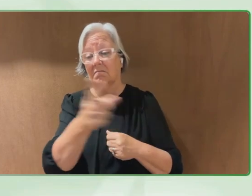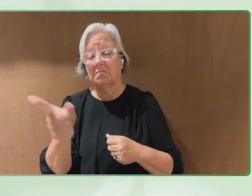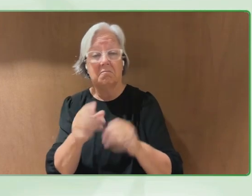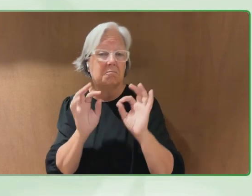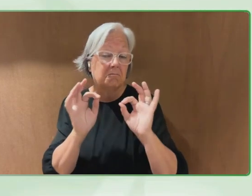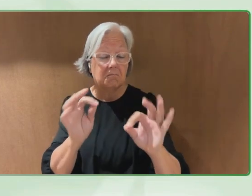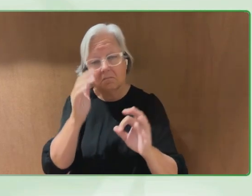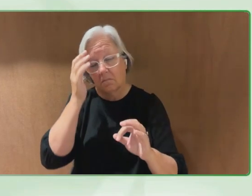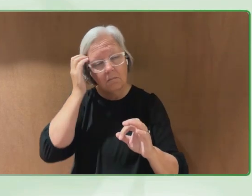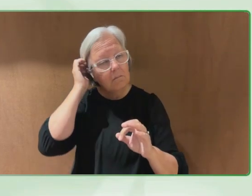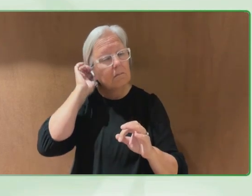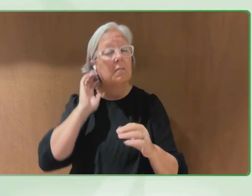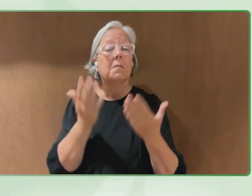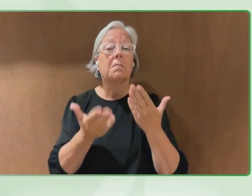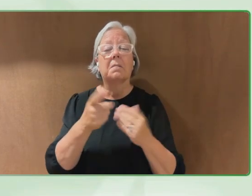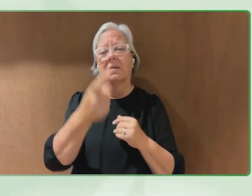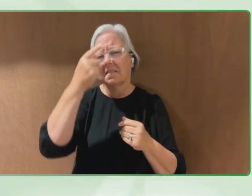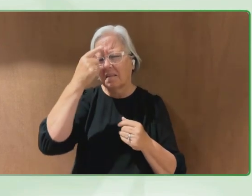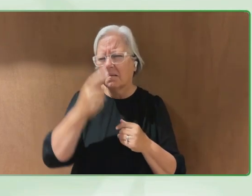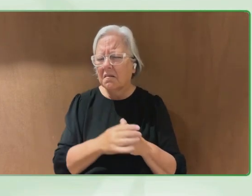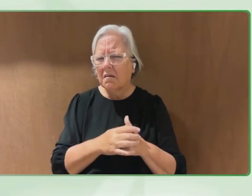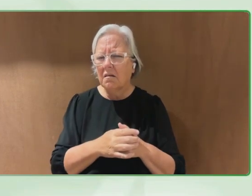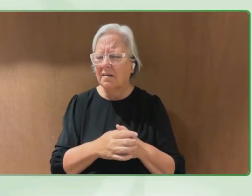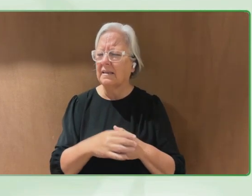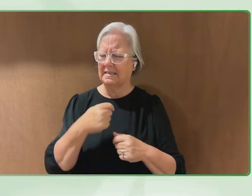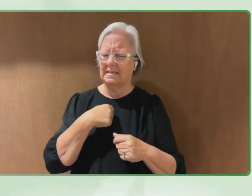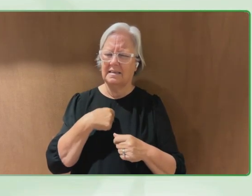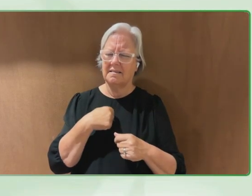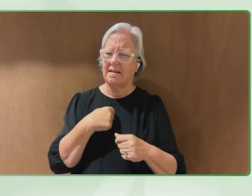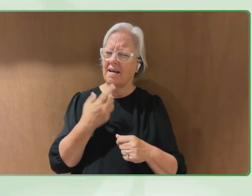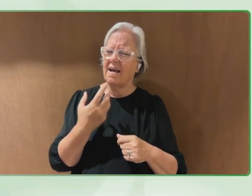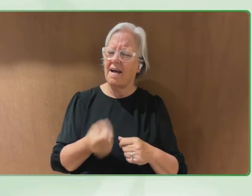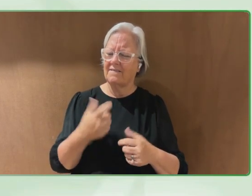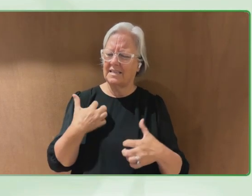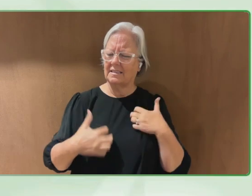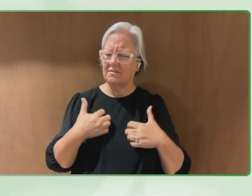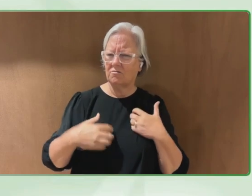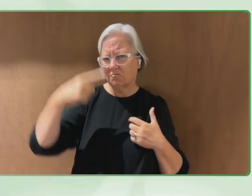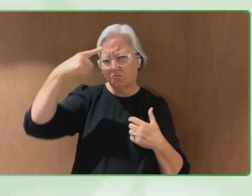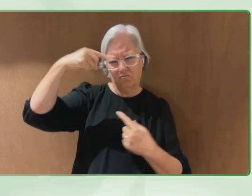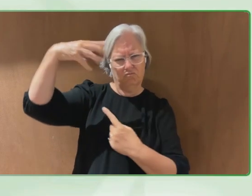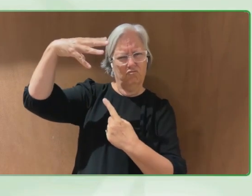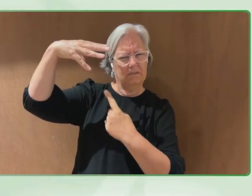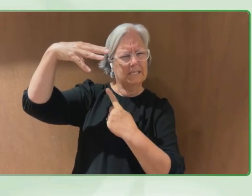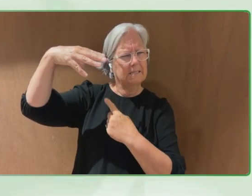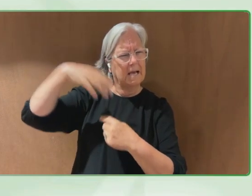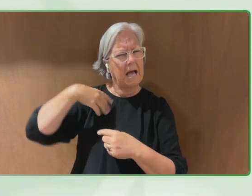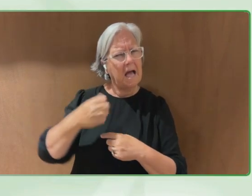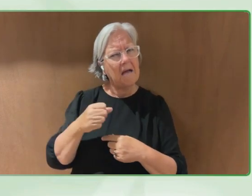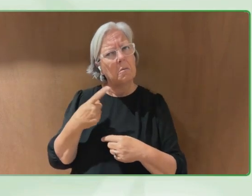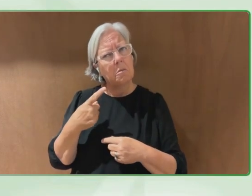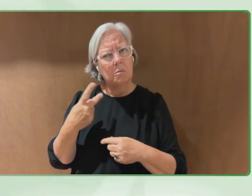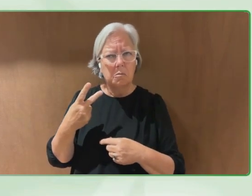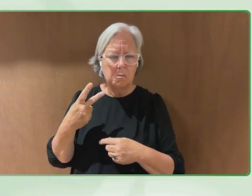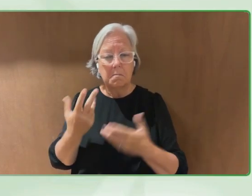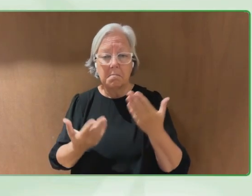thinking to yourself, Anthony, I've got an interesting idea or two up my sleeve. Wouldn't it be cool if